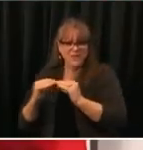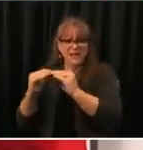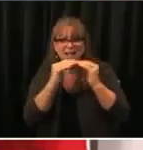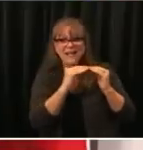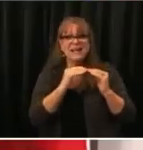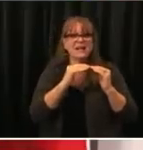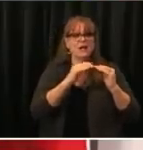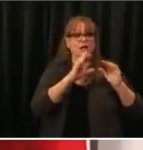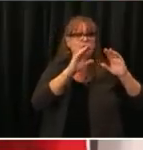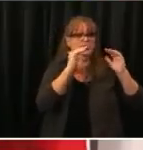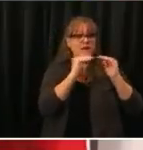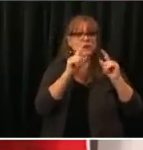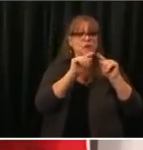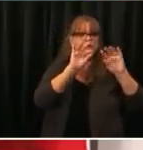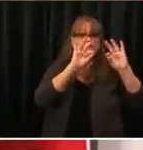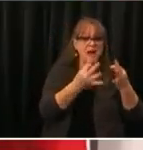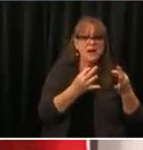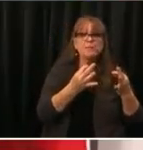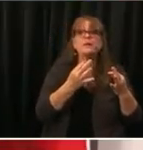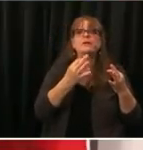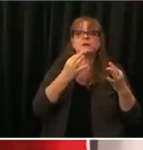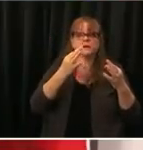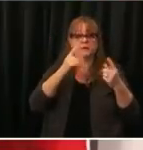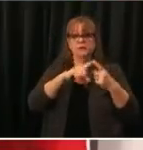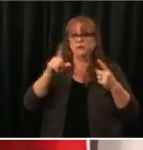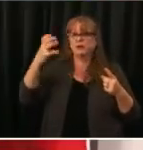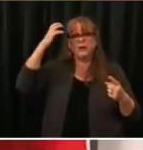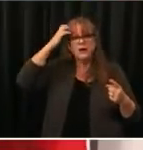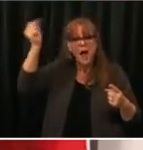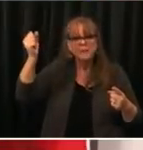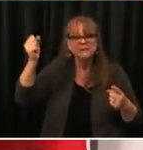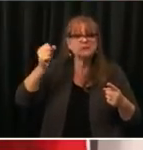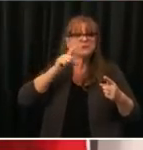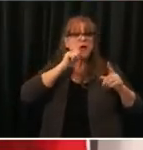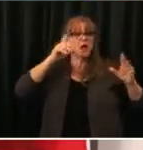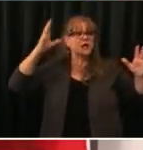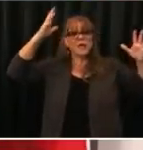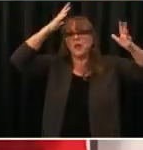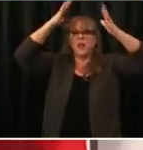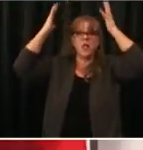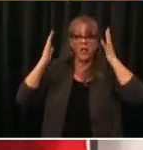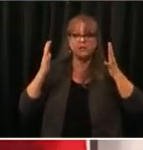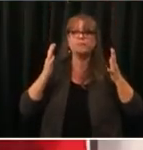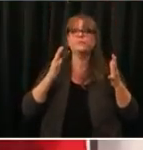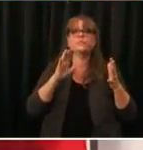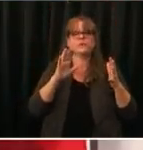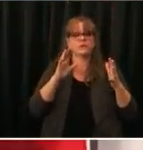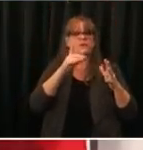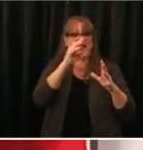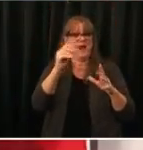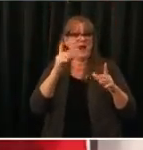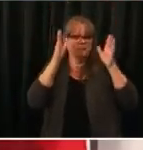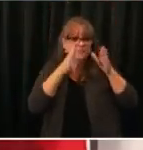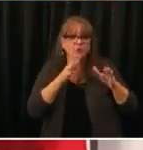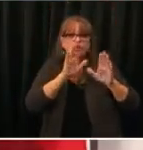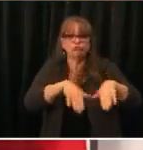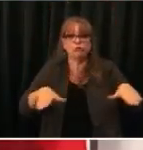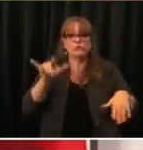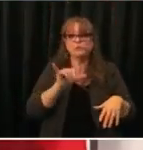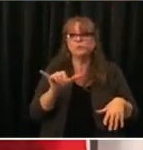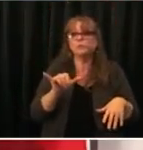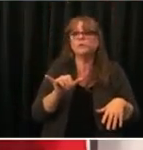is our educators, and first and foremost, our kids' future. And we will be beginning in Colorado to vaccinate all the educators in our